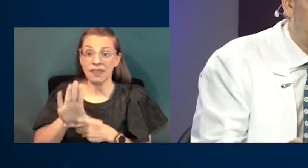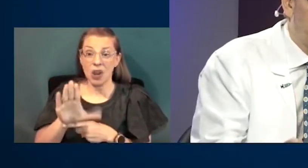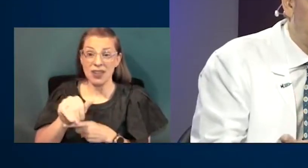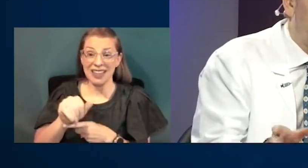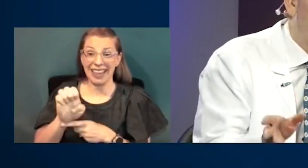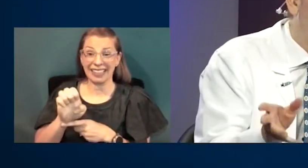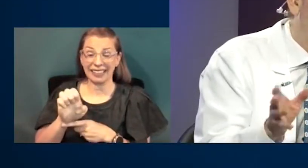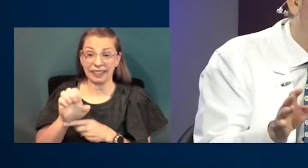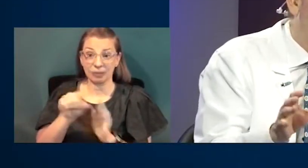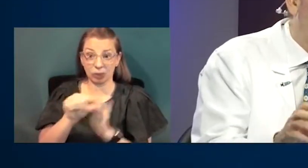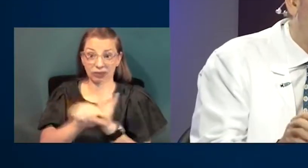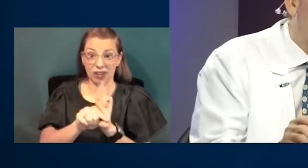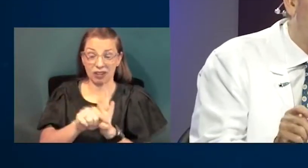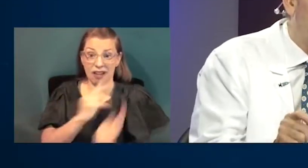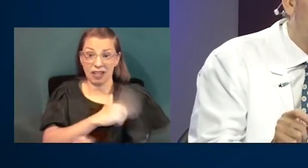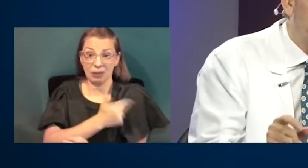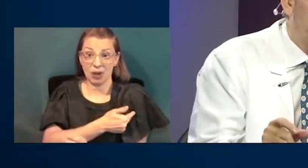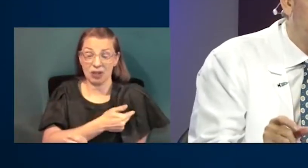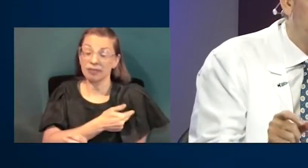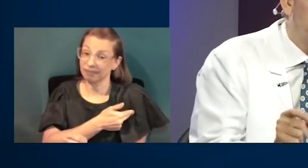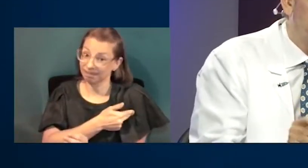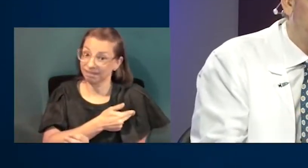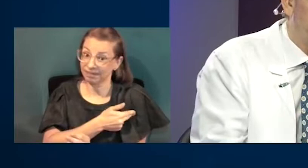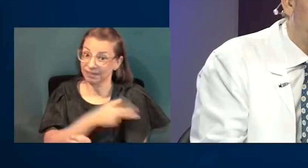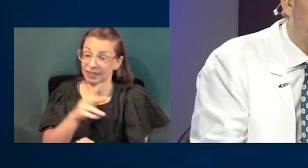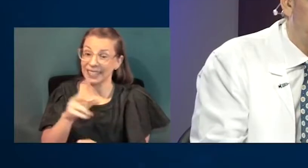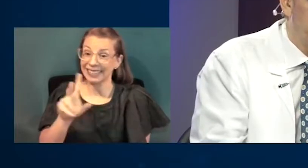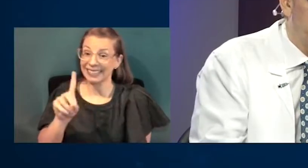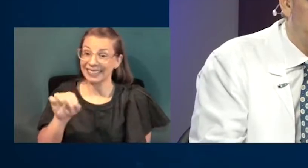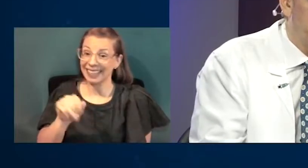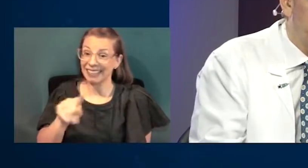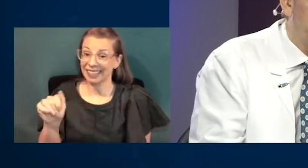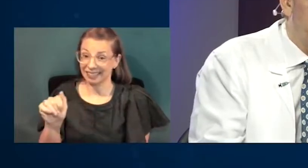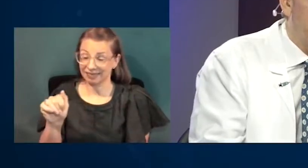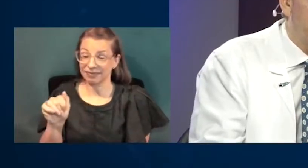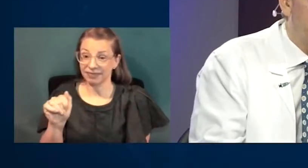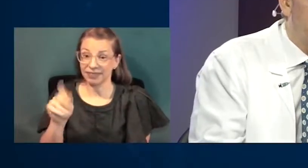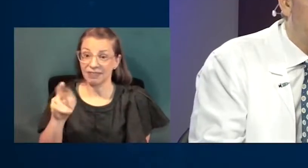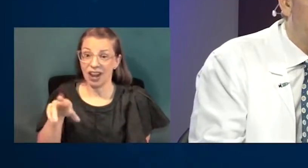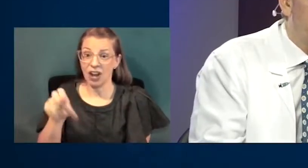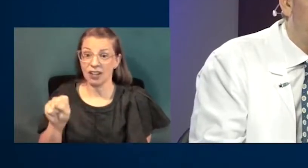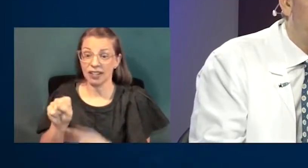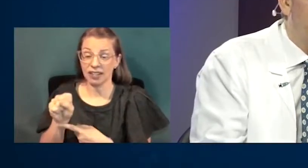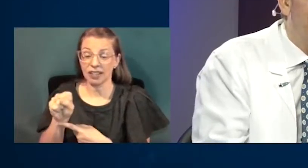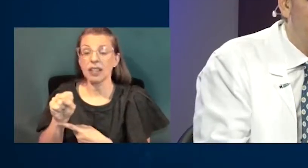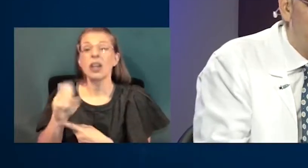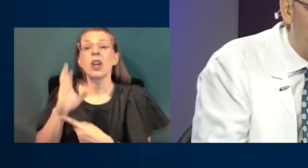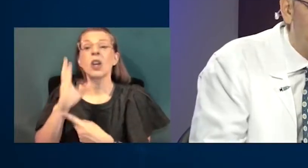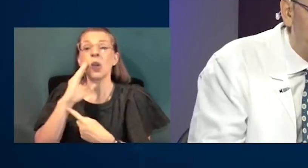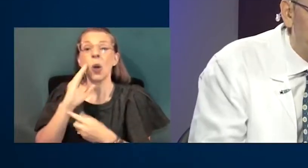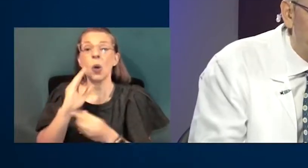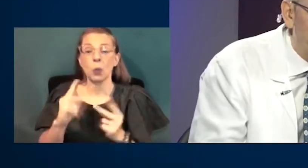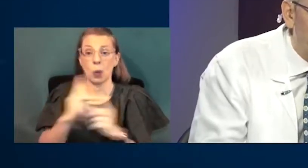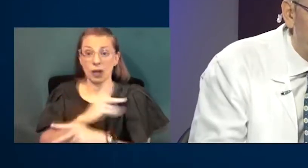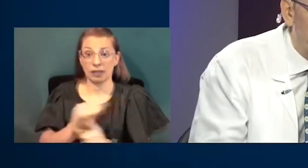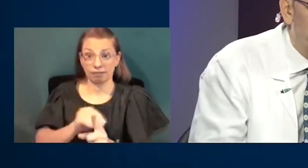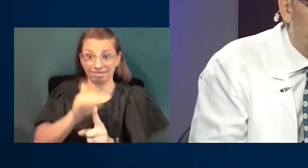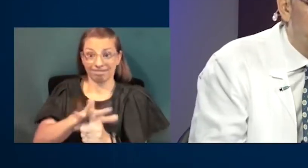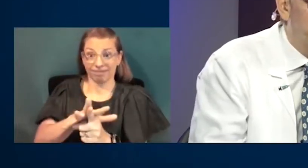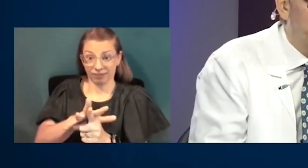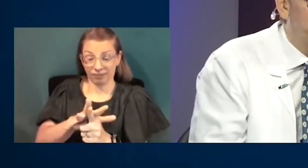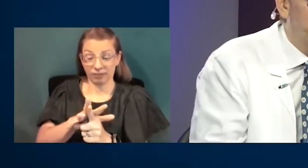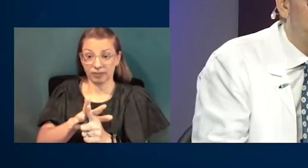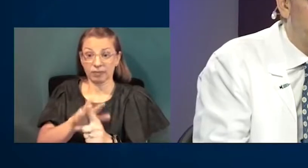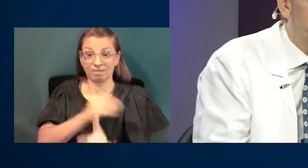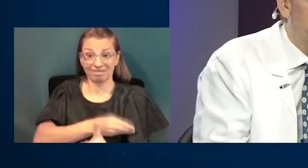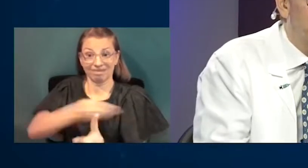the Delta and the other variants tend to be more transmissible than the original Wuhan strain. And yet, at that point, Wuhan is still very transmissible, and what